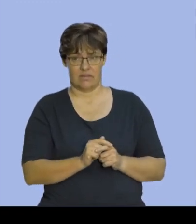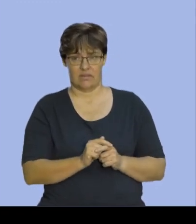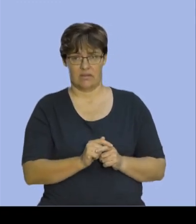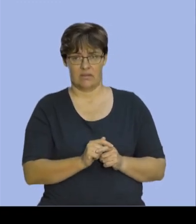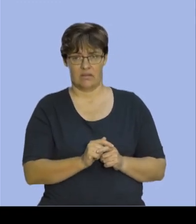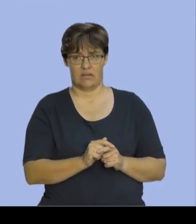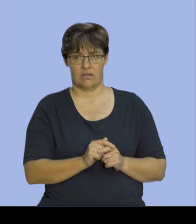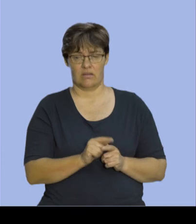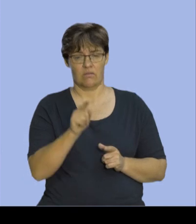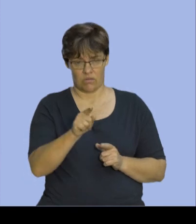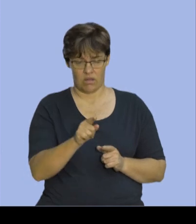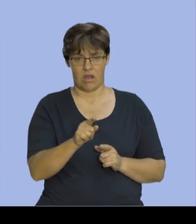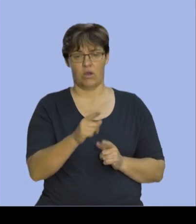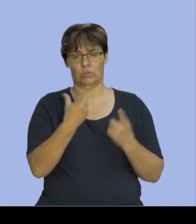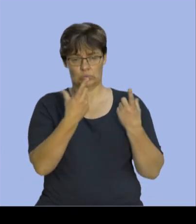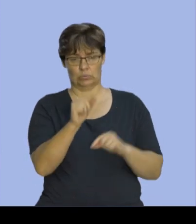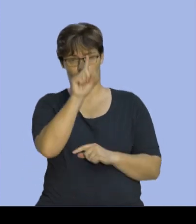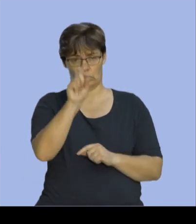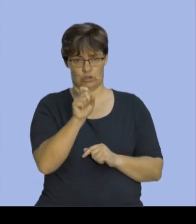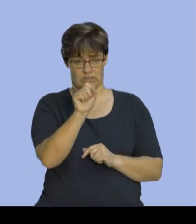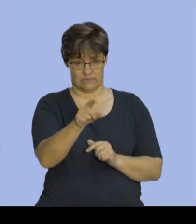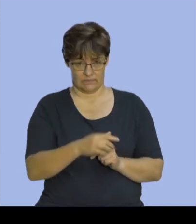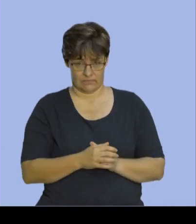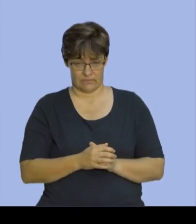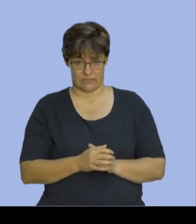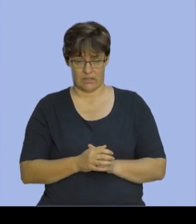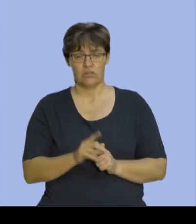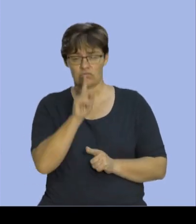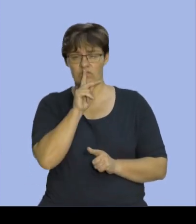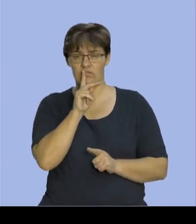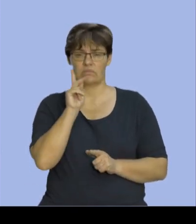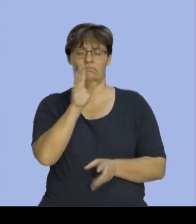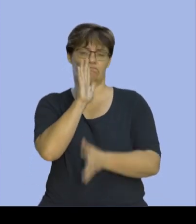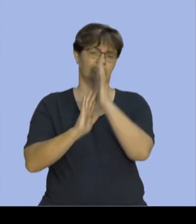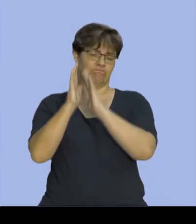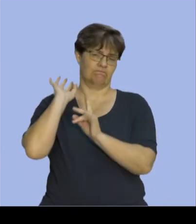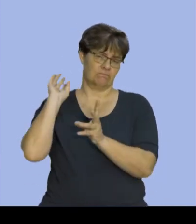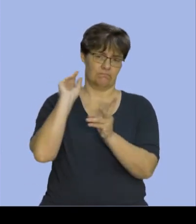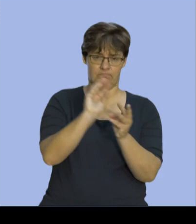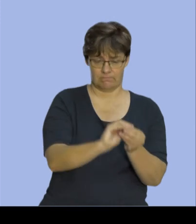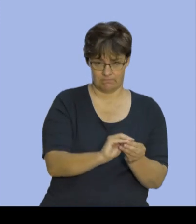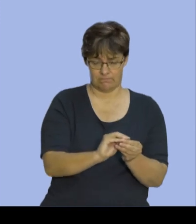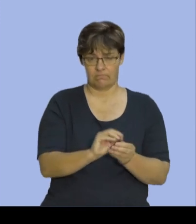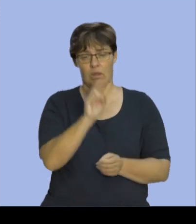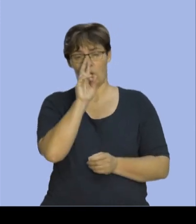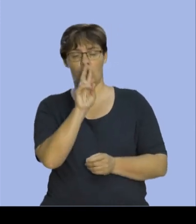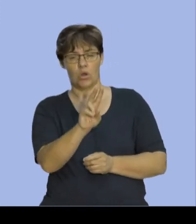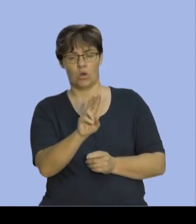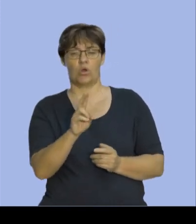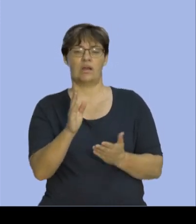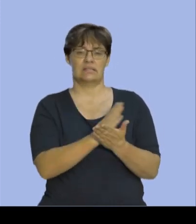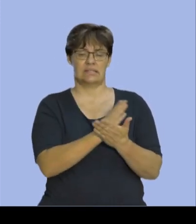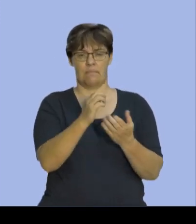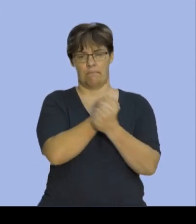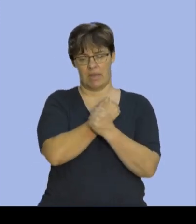who does this particular question. So just a quick recap of what we've looked at, guys. We've looked at some parent